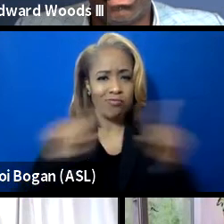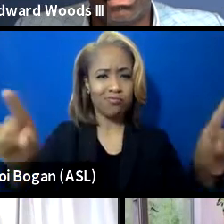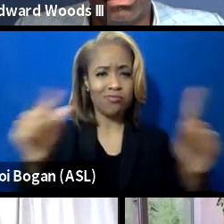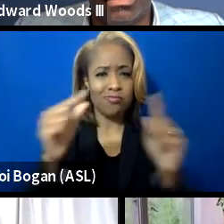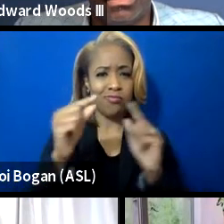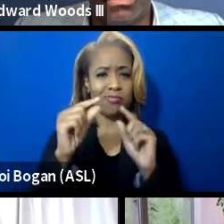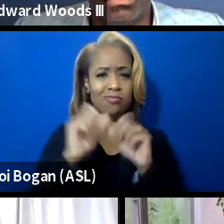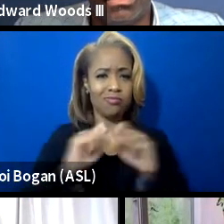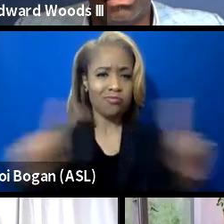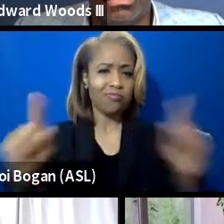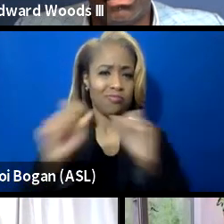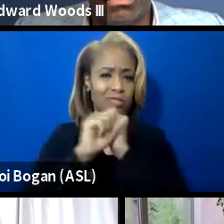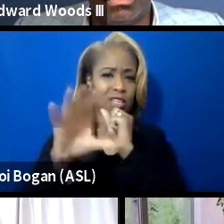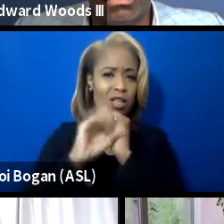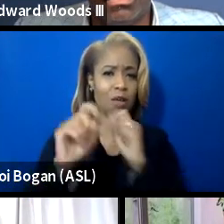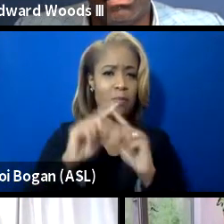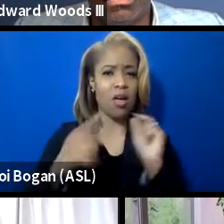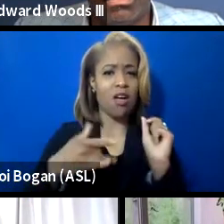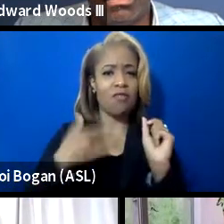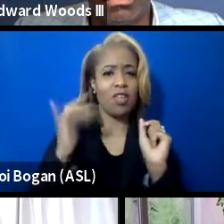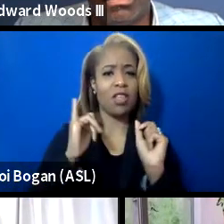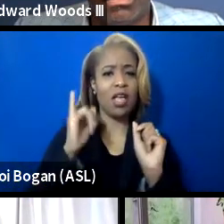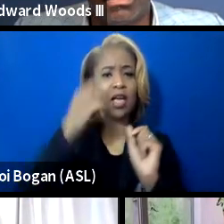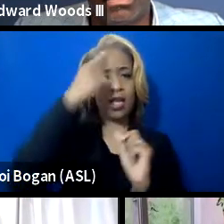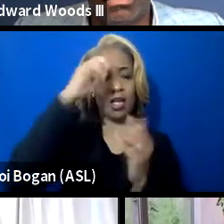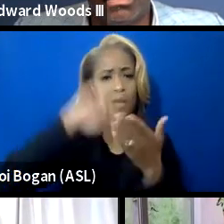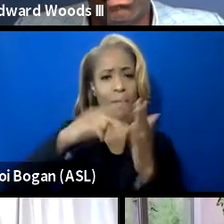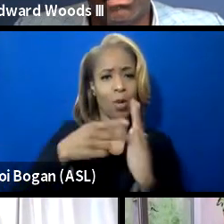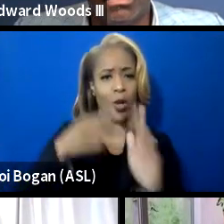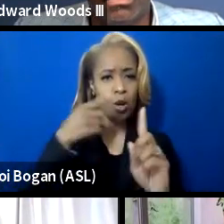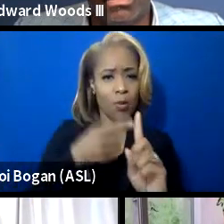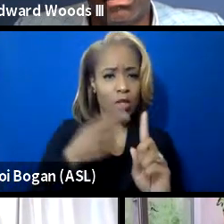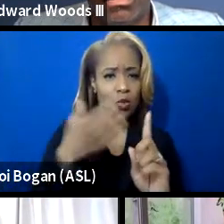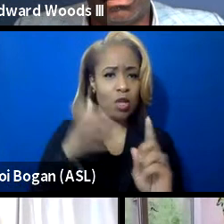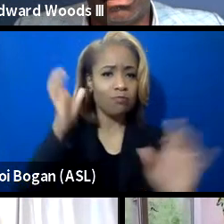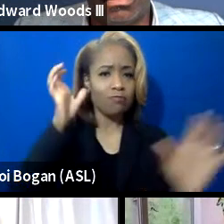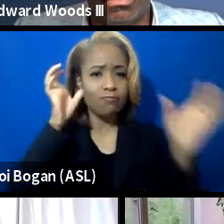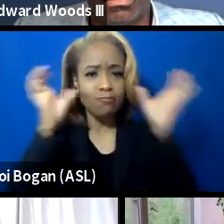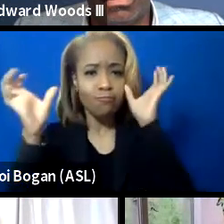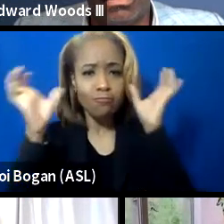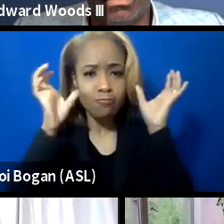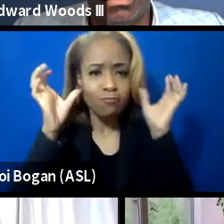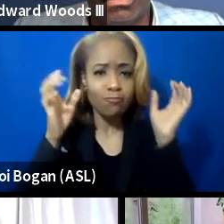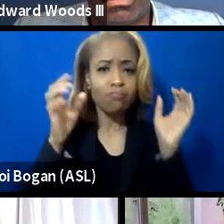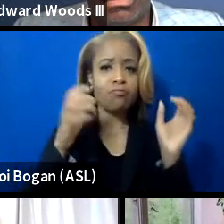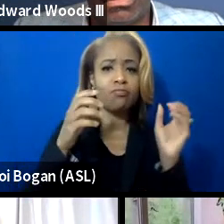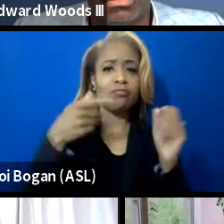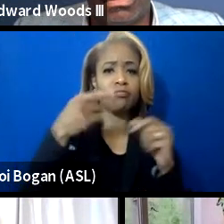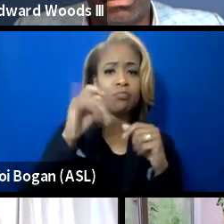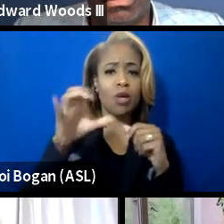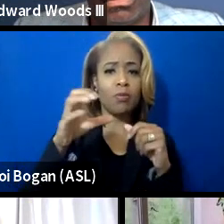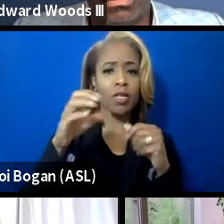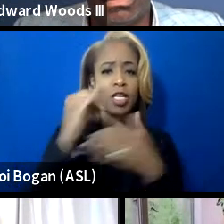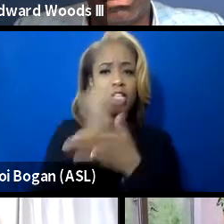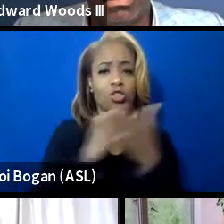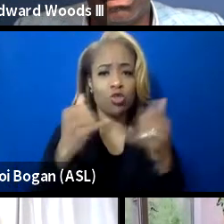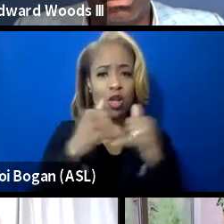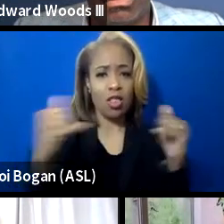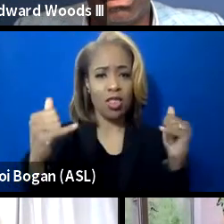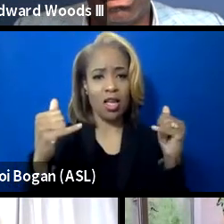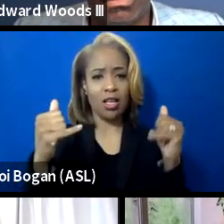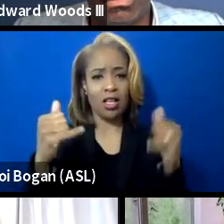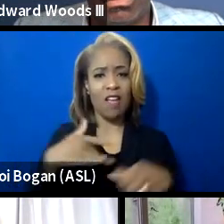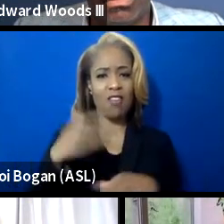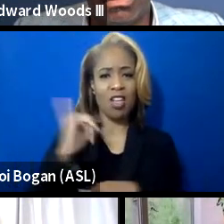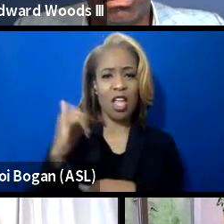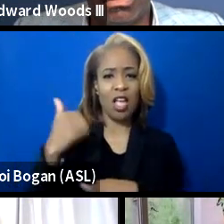feel like our main purpose is to listen to the public and draw the lines. I feel like we're spending